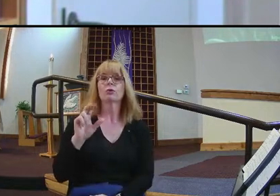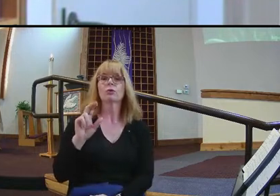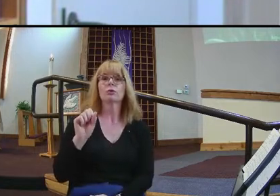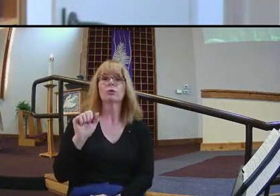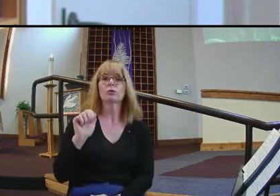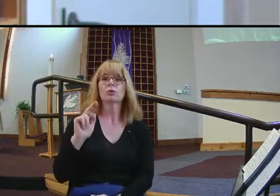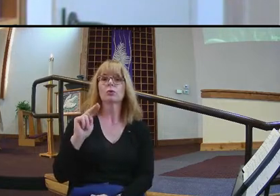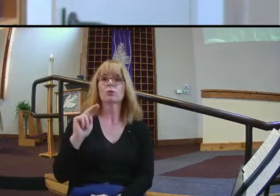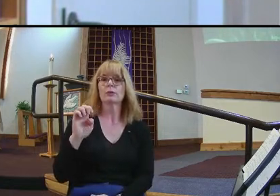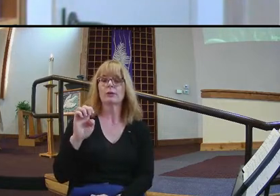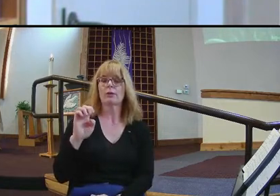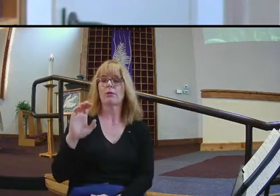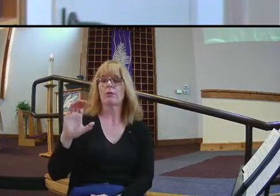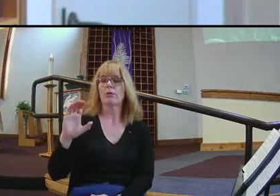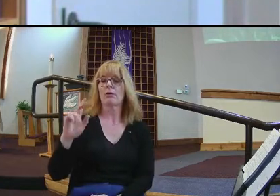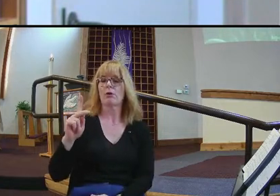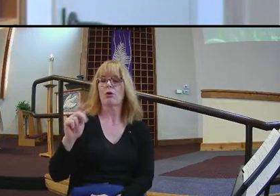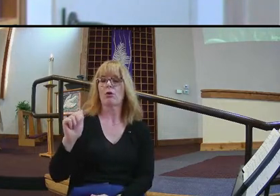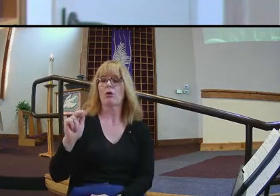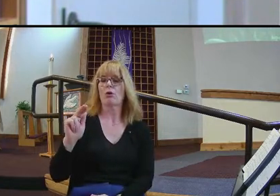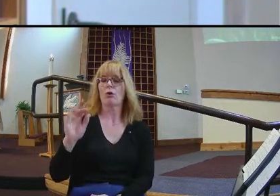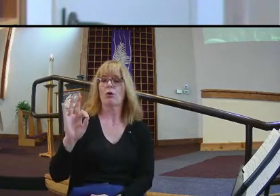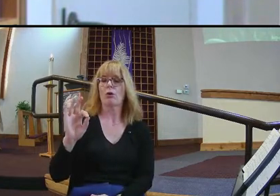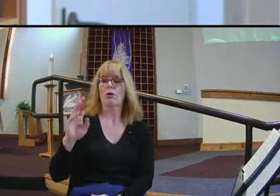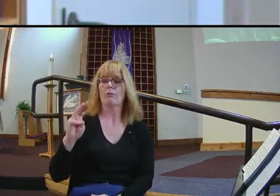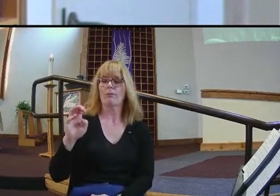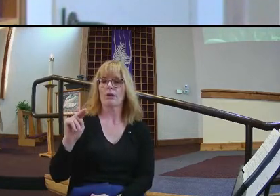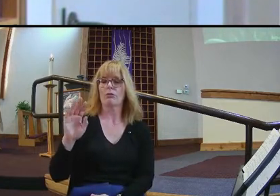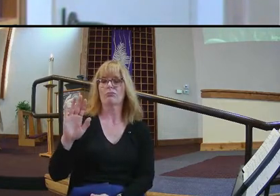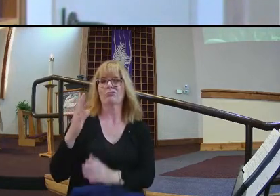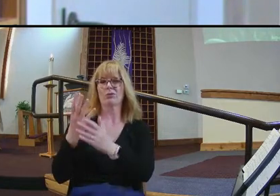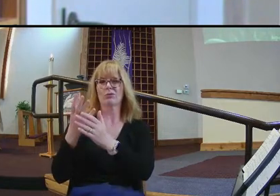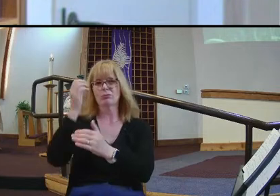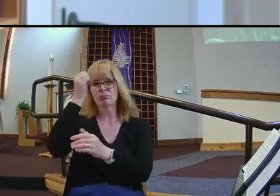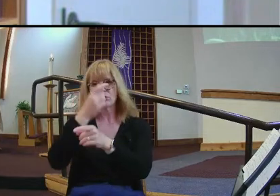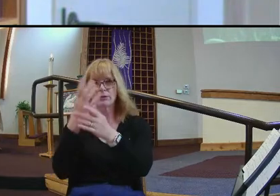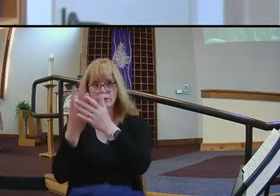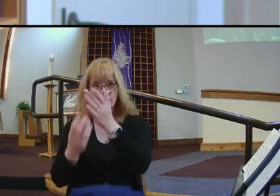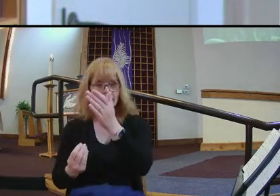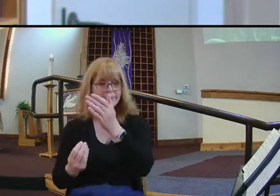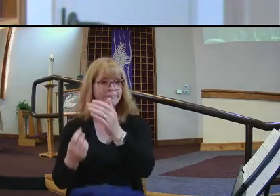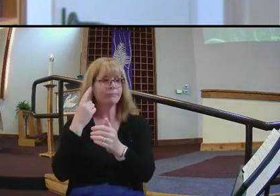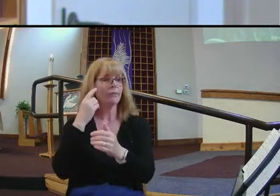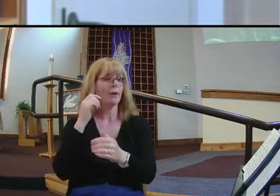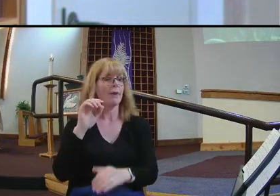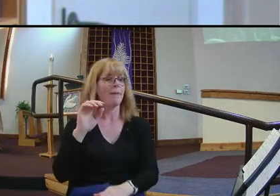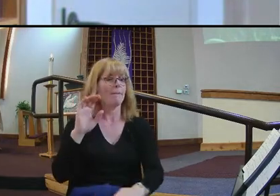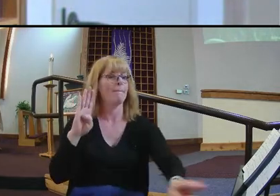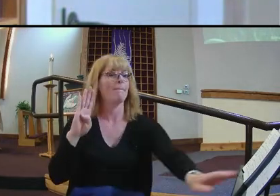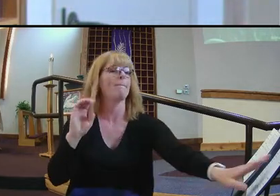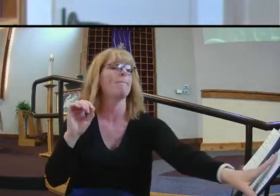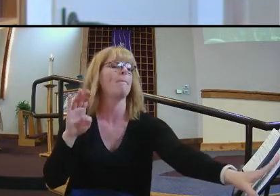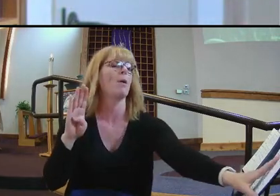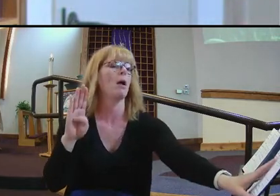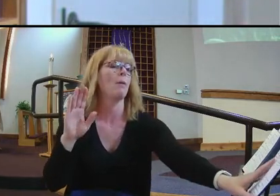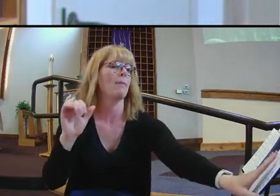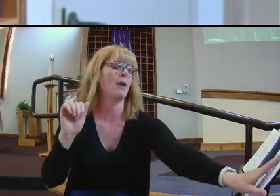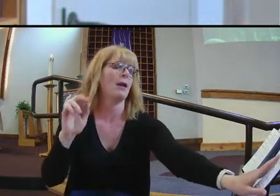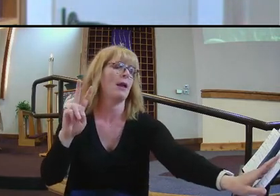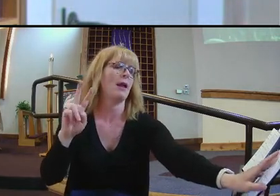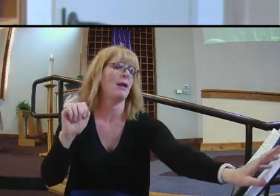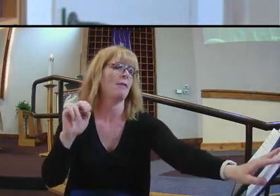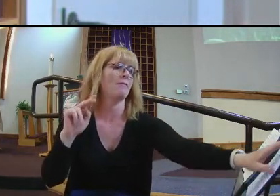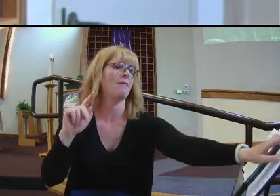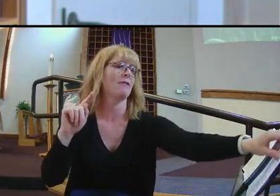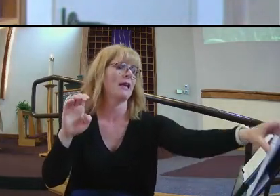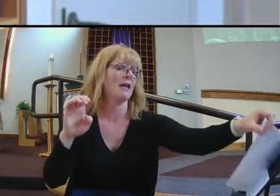brother, for Bob Avant and the loss of his brother, for those who died or were injured in the accident with the